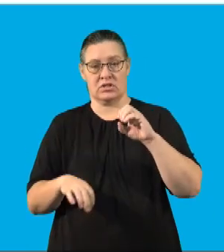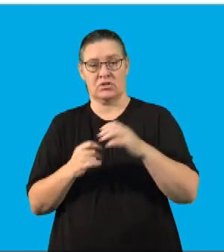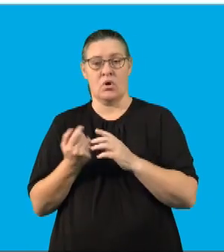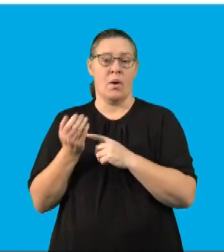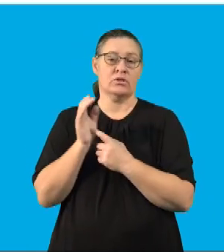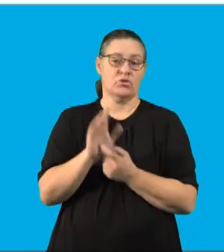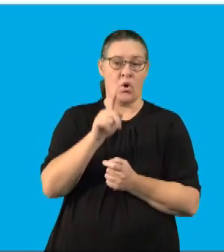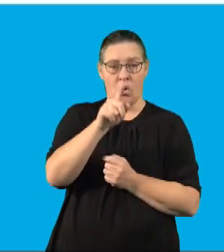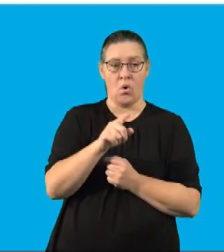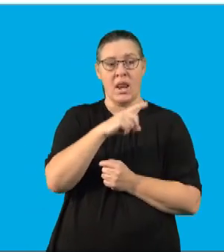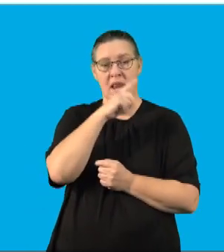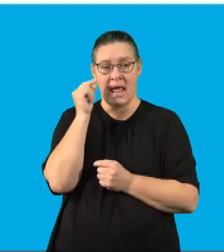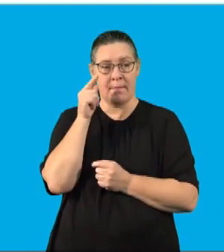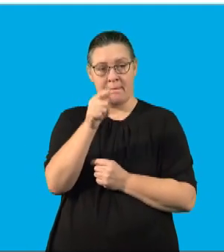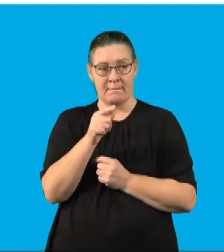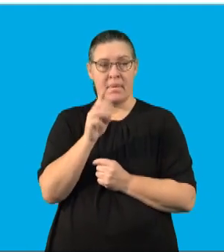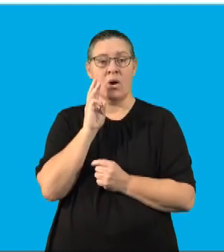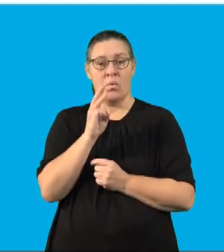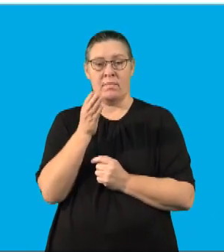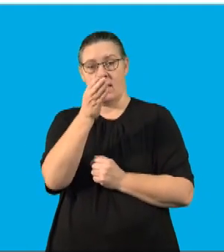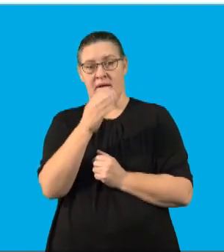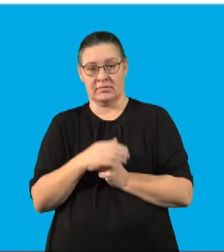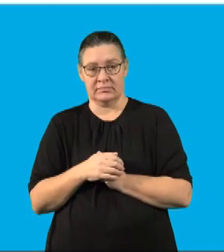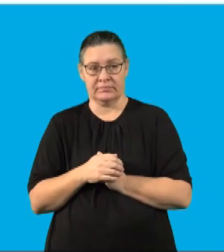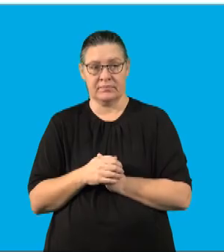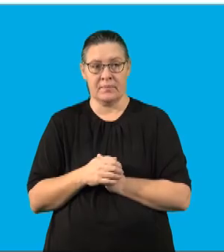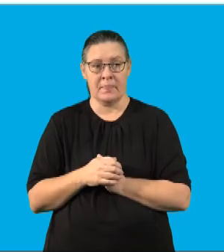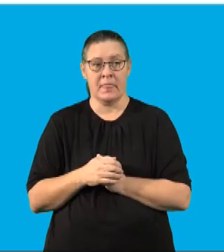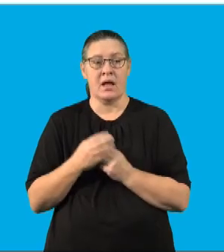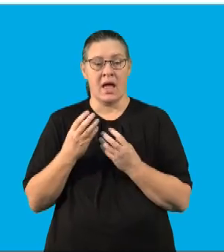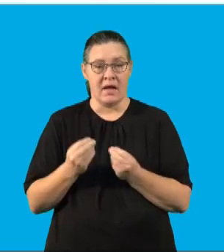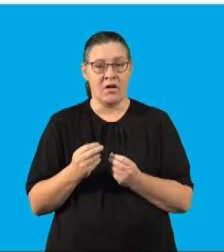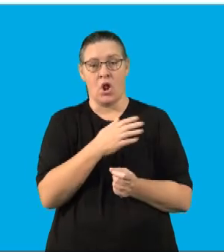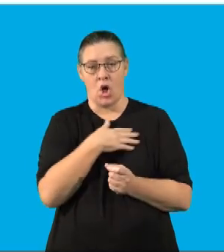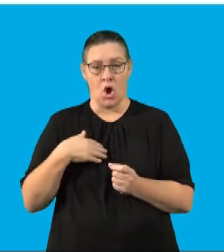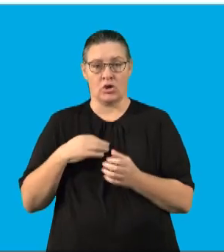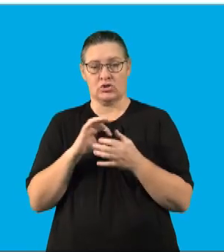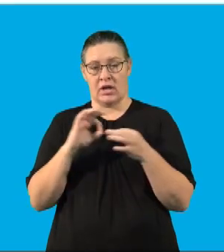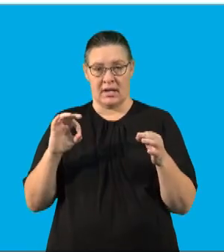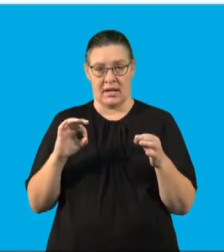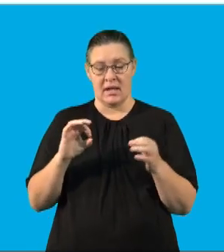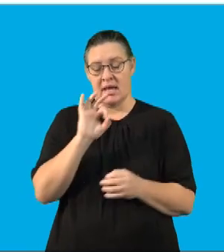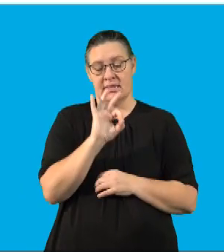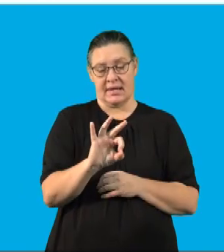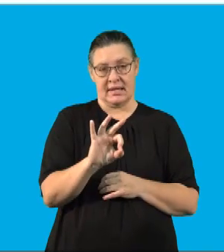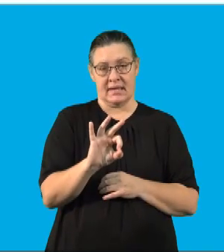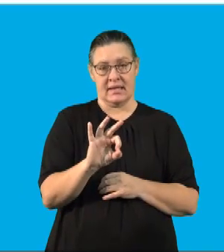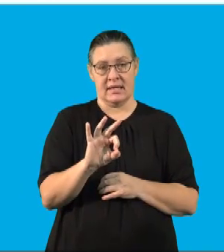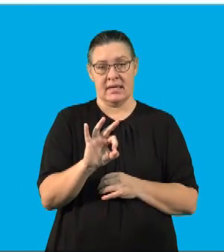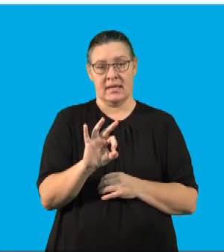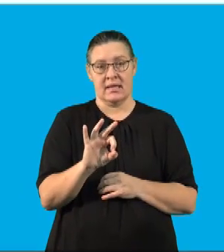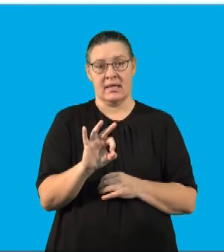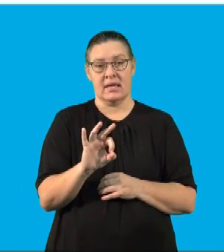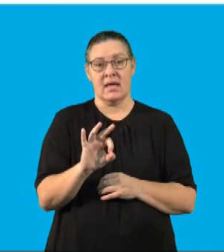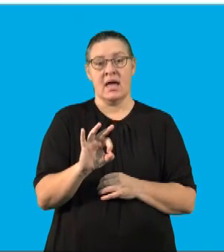branched. So the picture that shows the name of this compound is going to be here, whereby we have our longest chain being 3